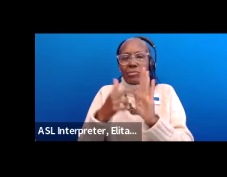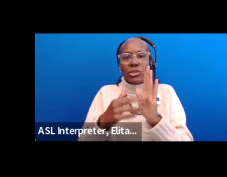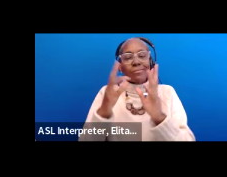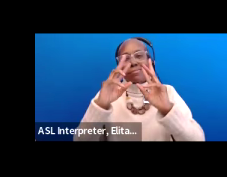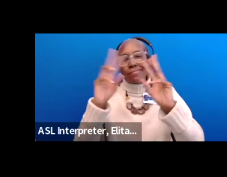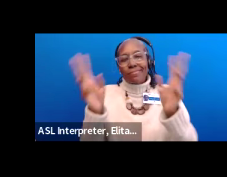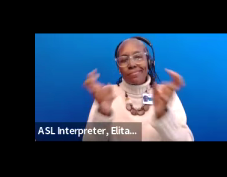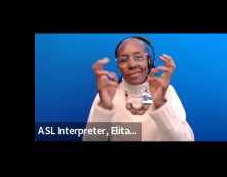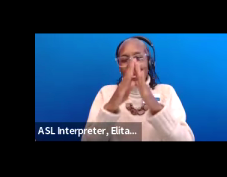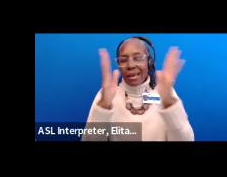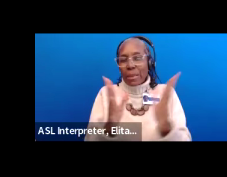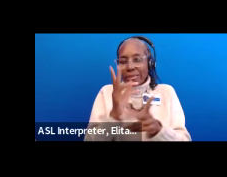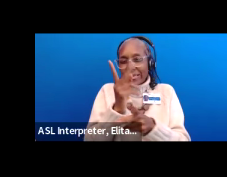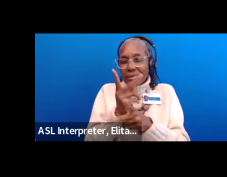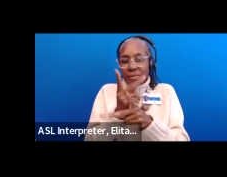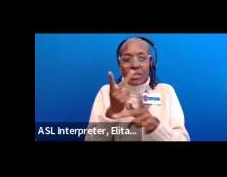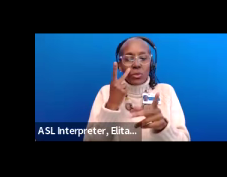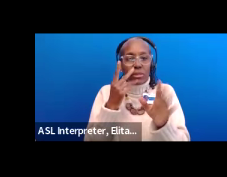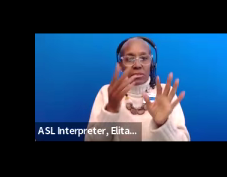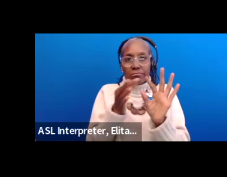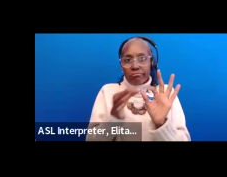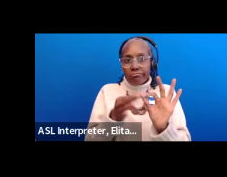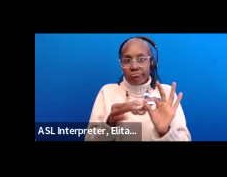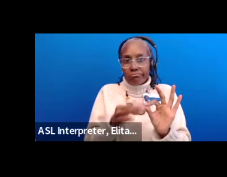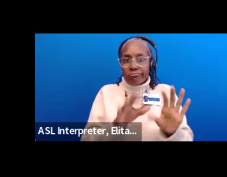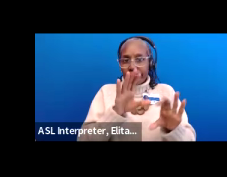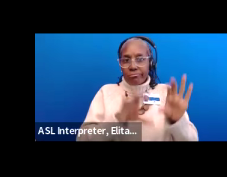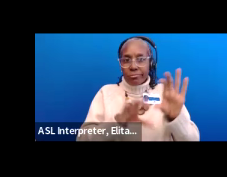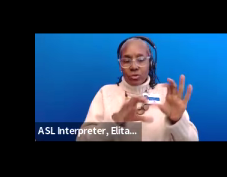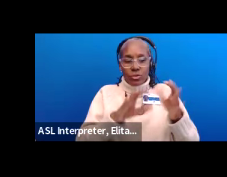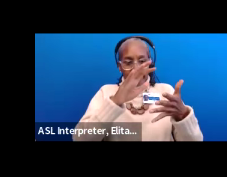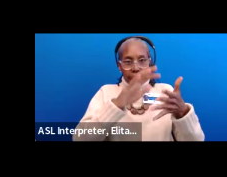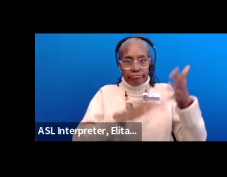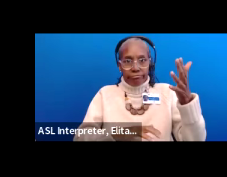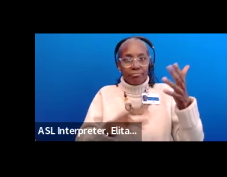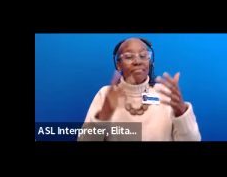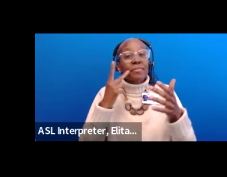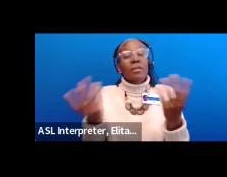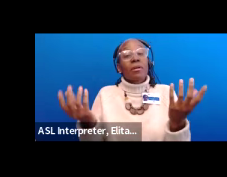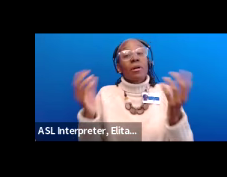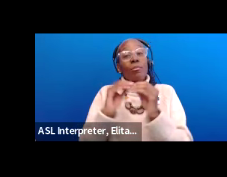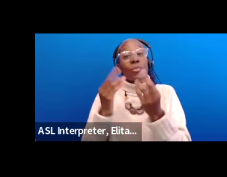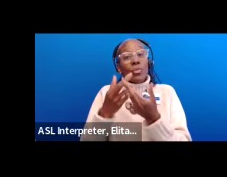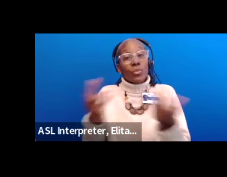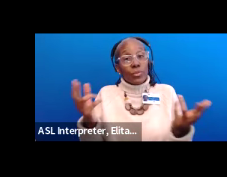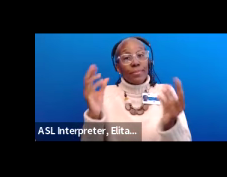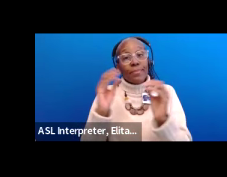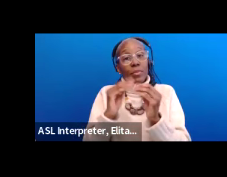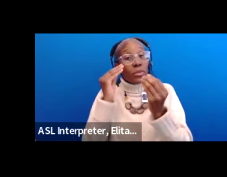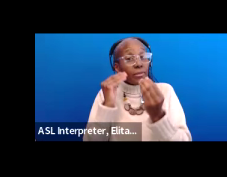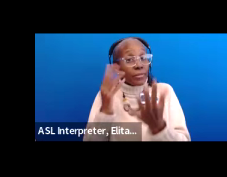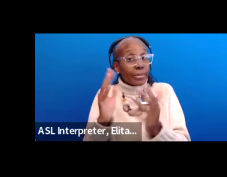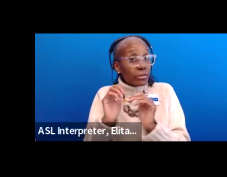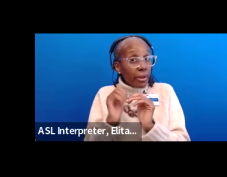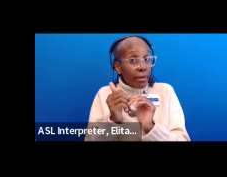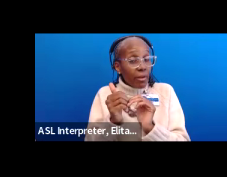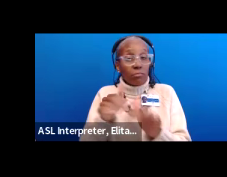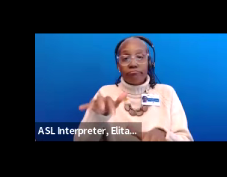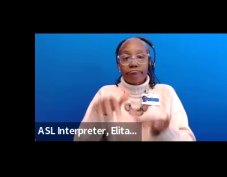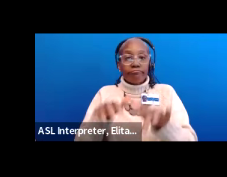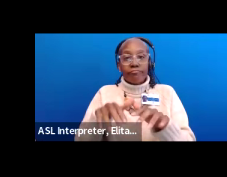notes, and you can, I think, see them also in the webinar chat. To get more resources and more information, you can go